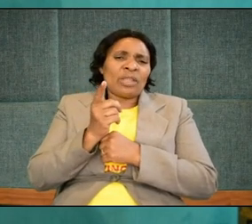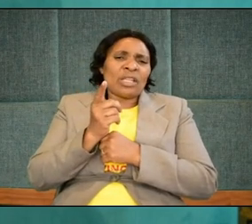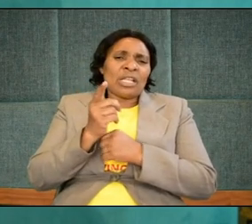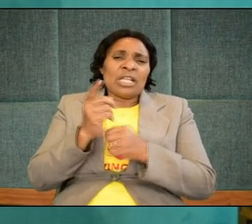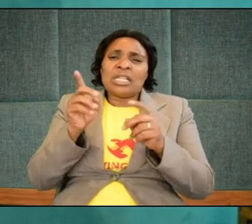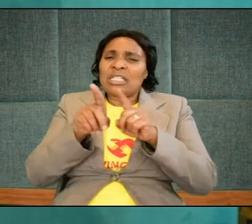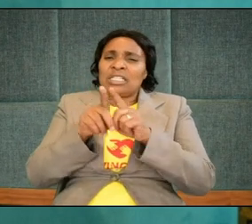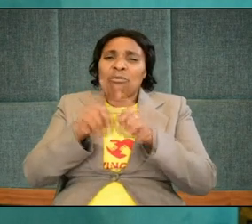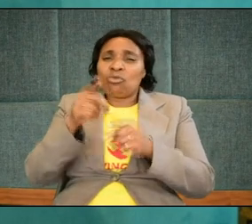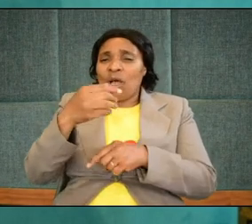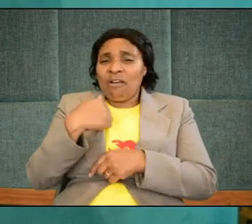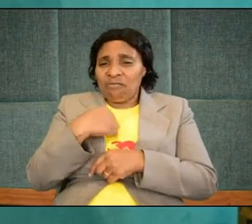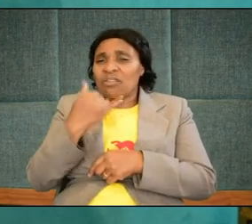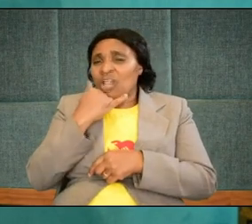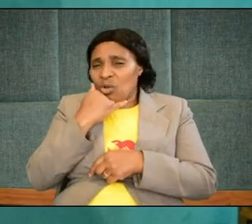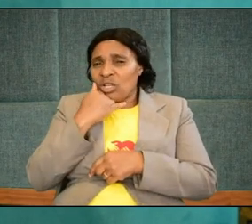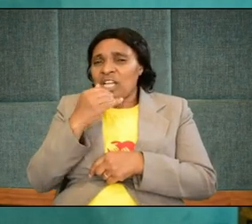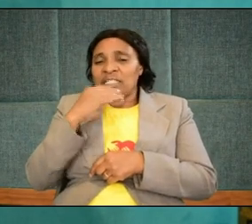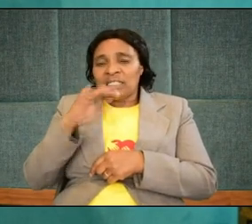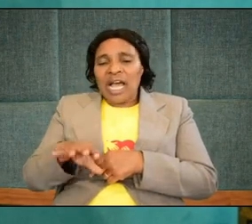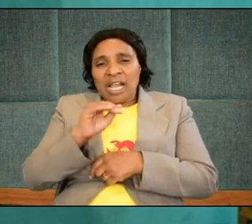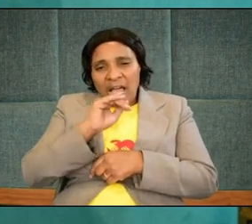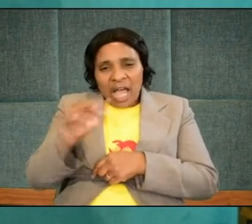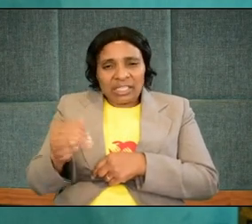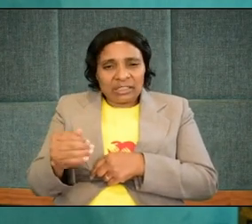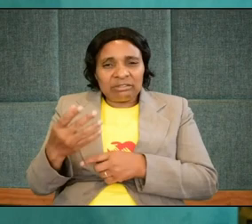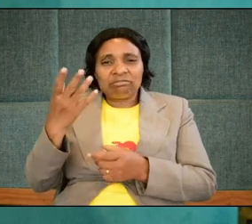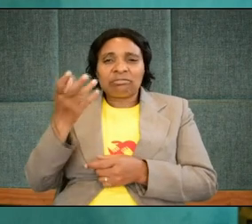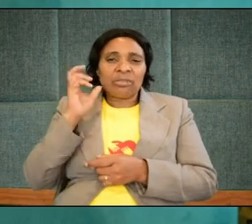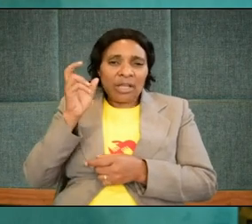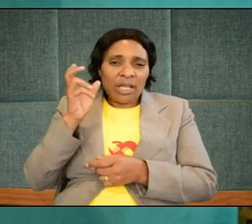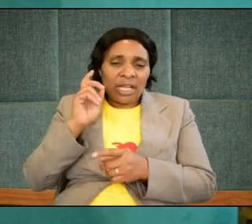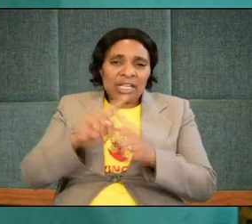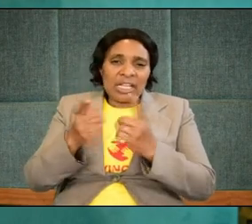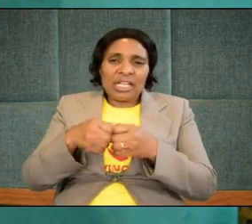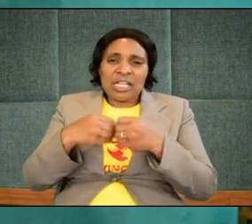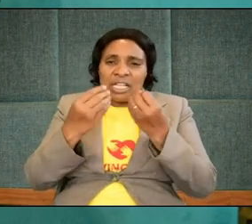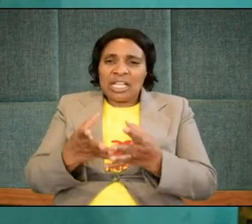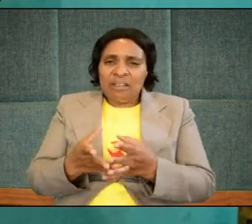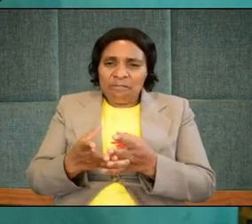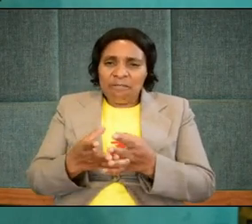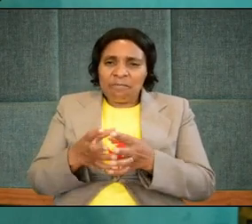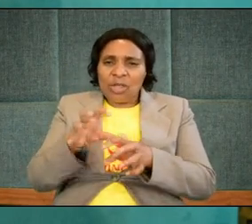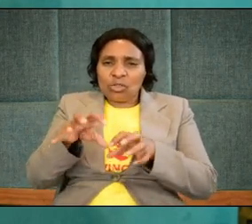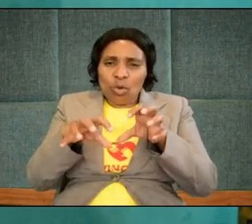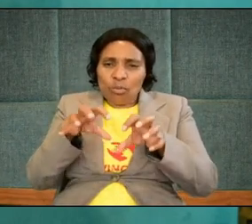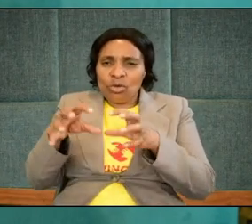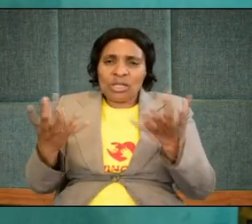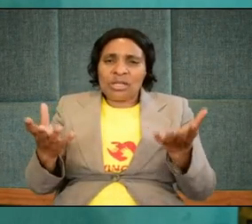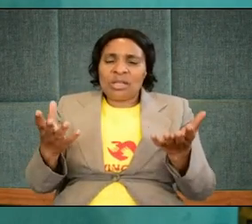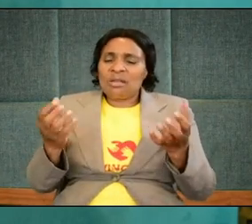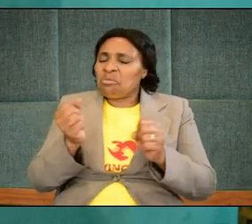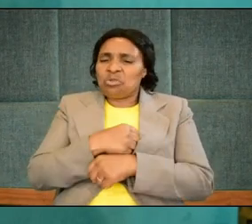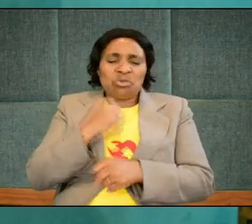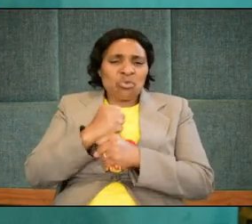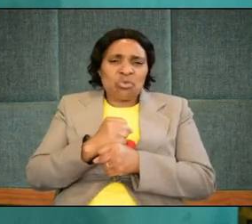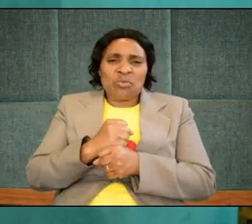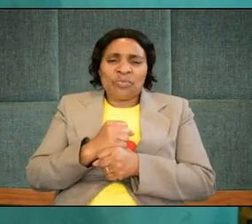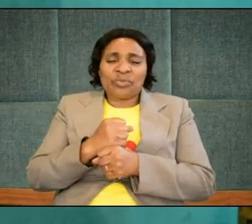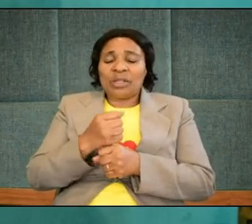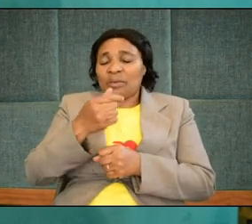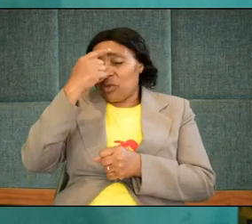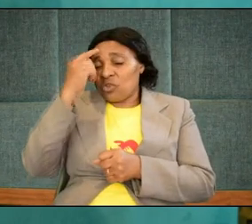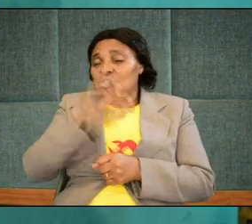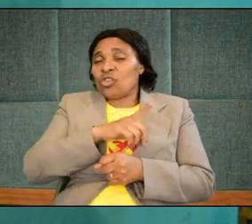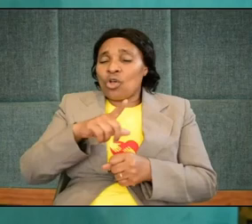you're evil, your son will ask you for an egg and you'll give him a scorpion. I mean, we can't do that. So that means that God, who loves